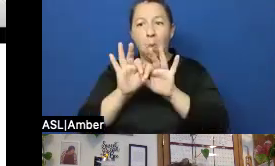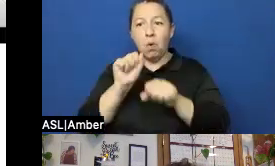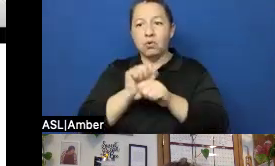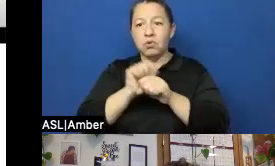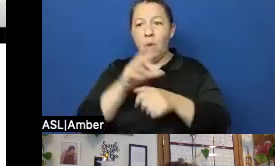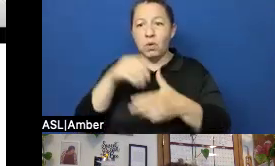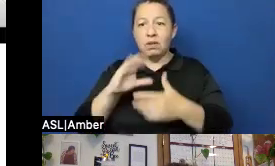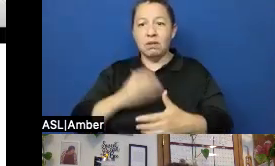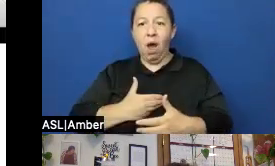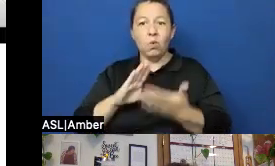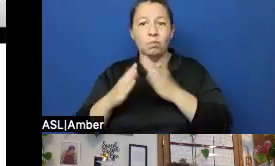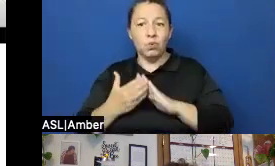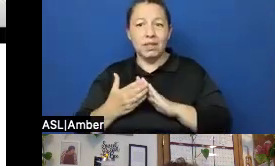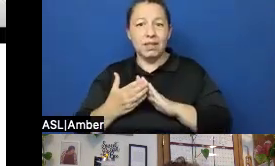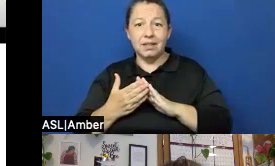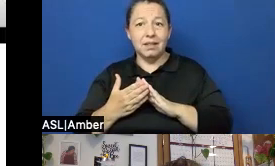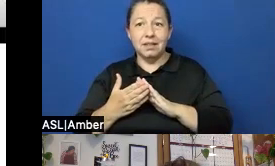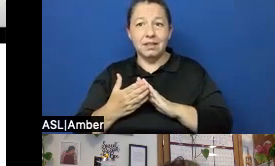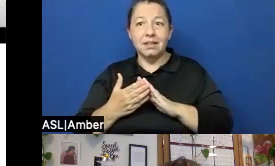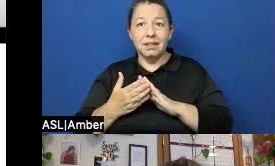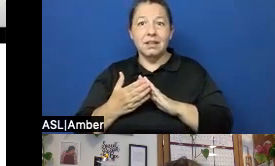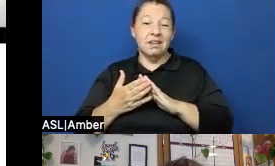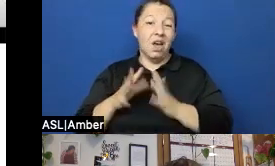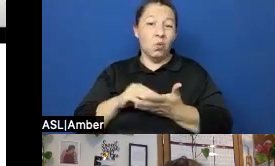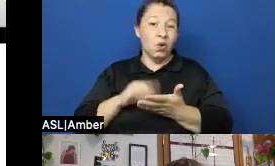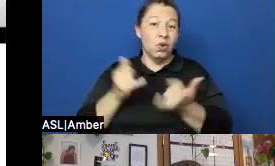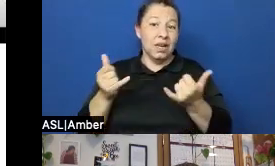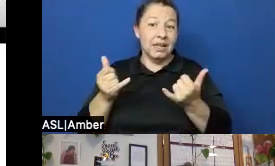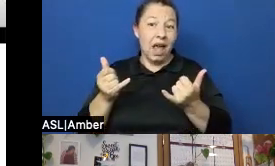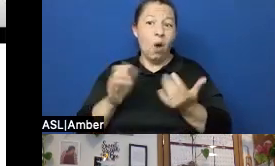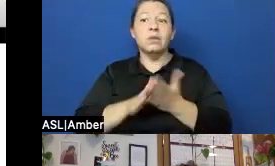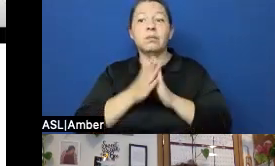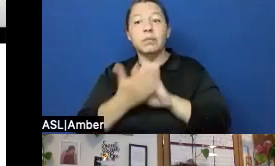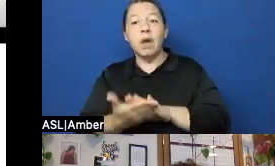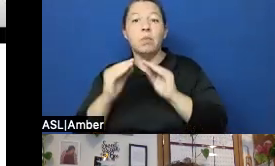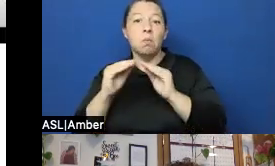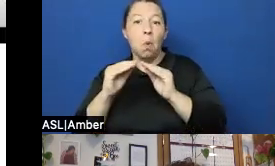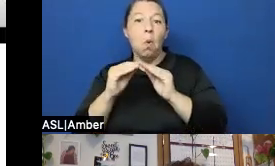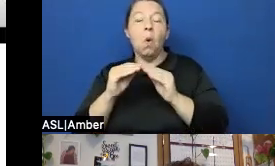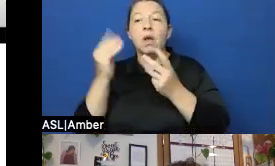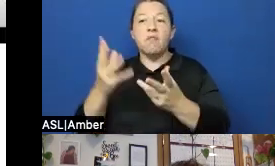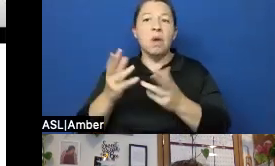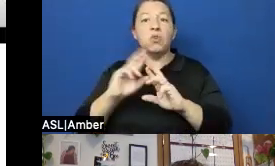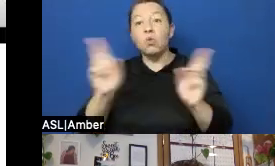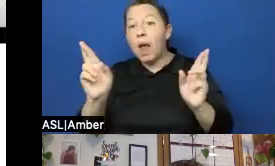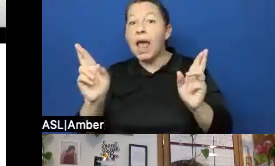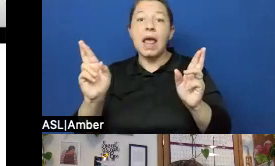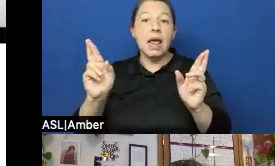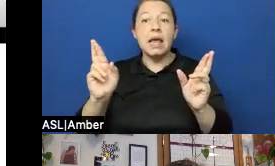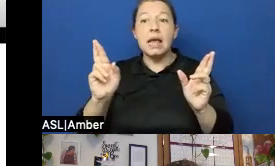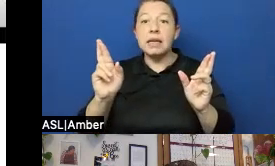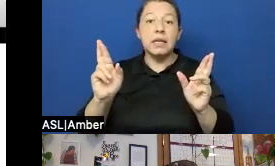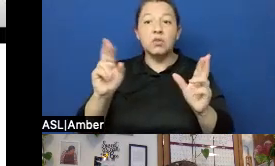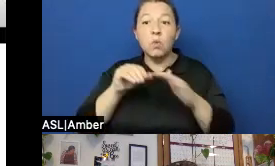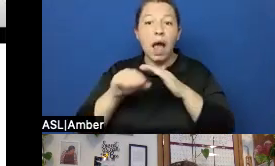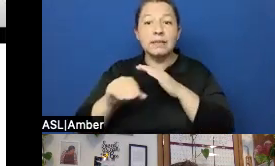And we're kind of learning now, and it's becoming more, the information is more readily available than it ever has been,